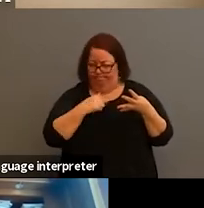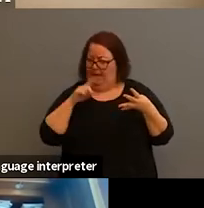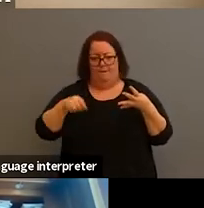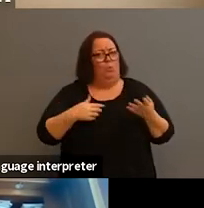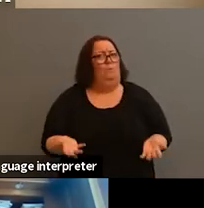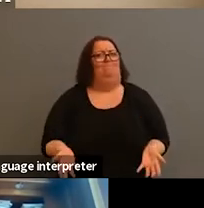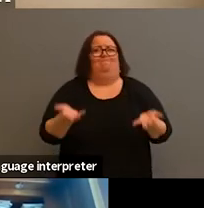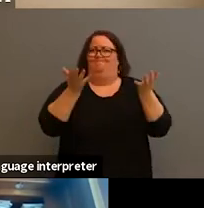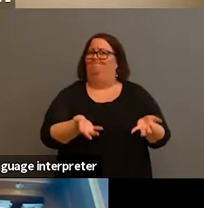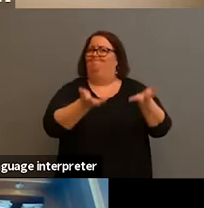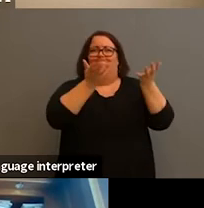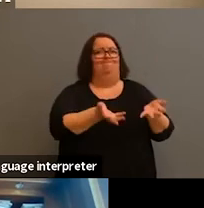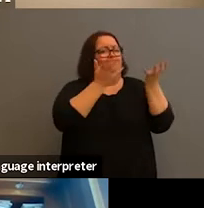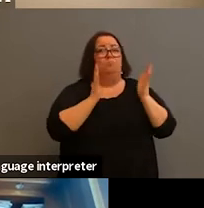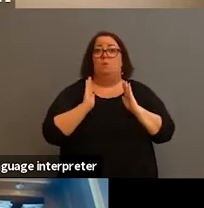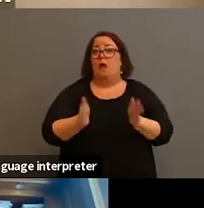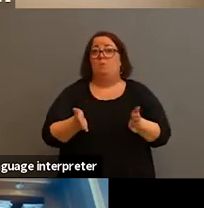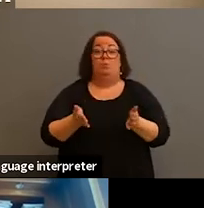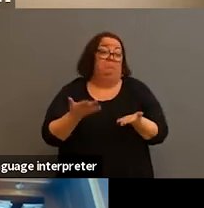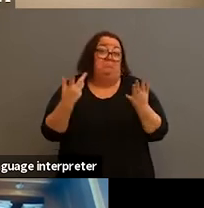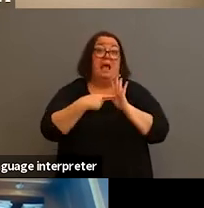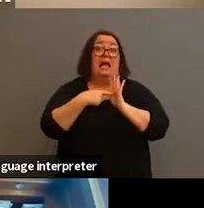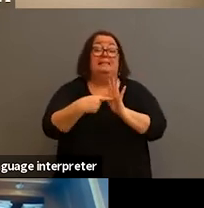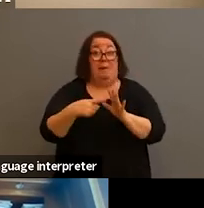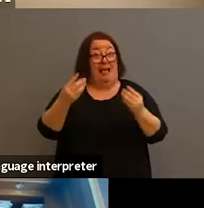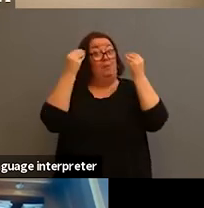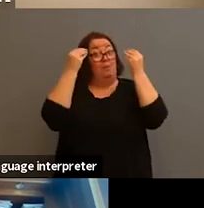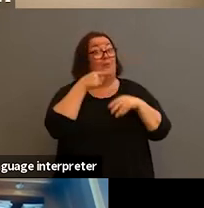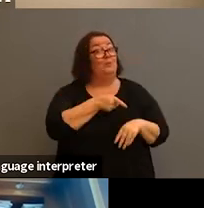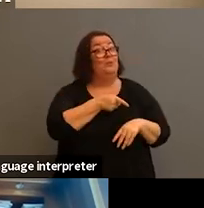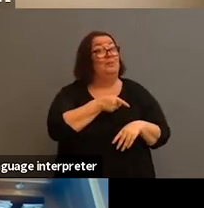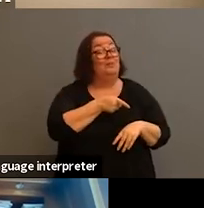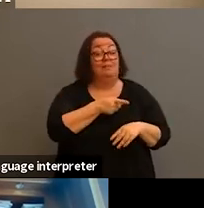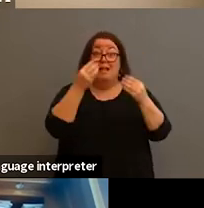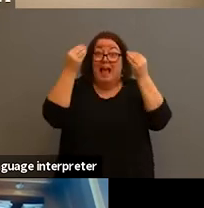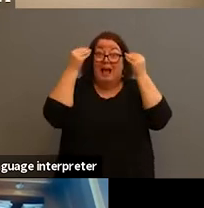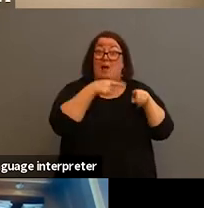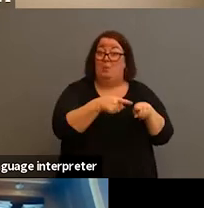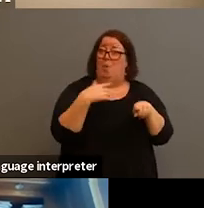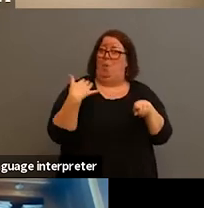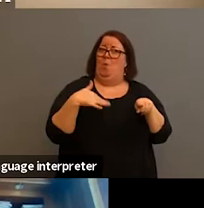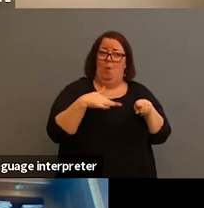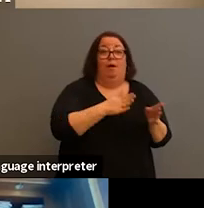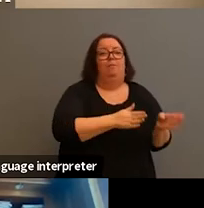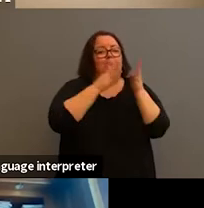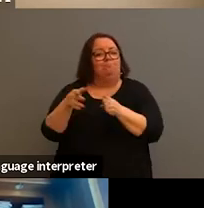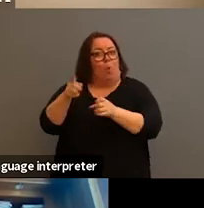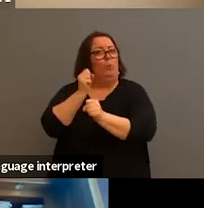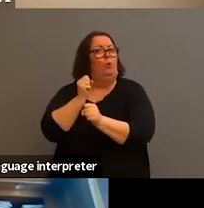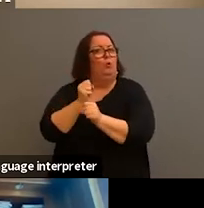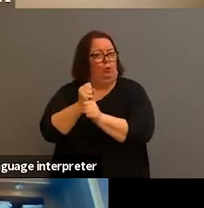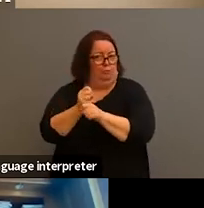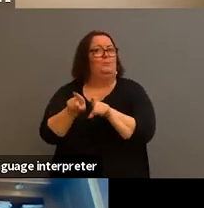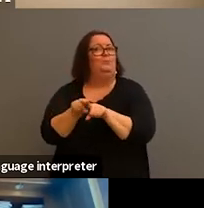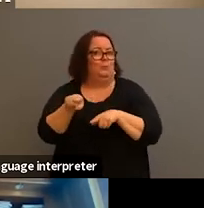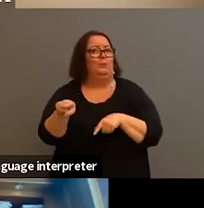areas. Also in the whole discussion of labor market is another. We are also very clearly